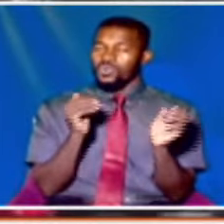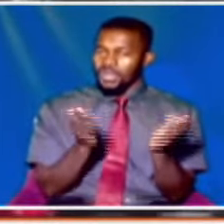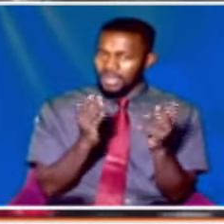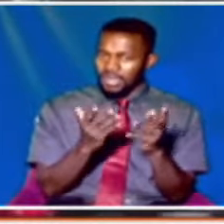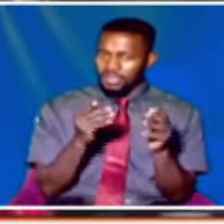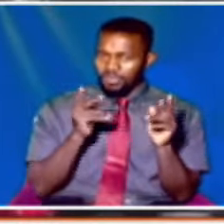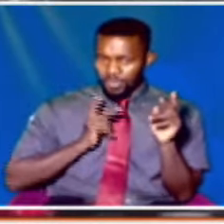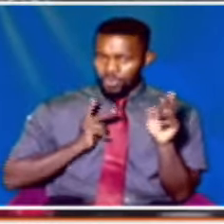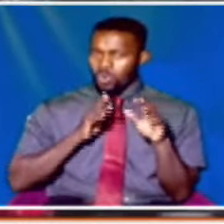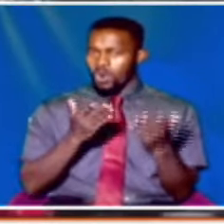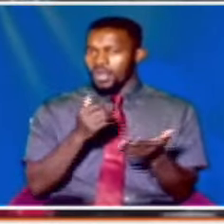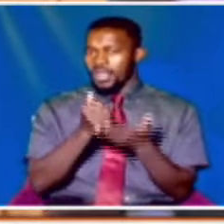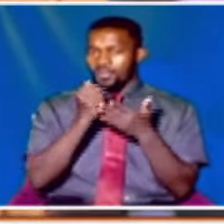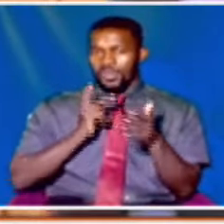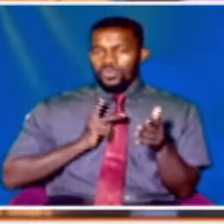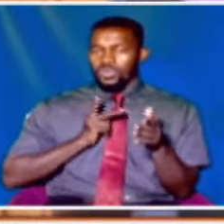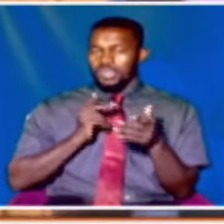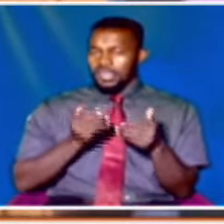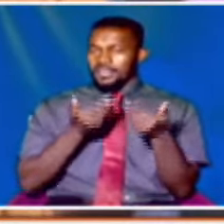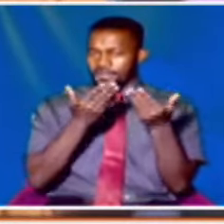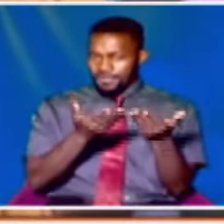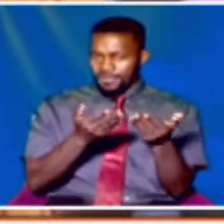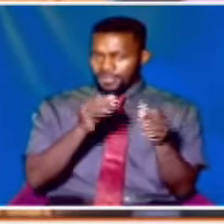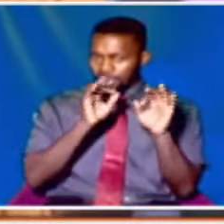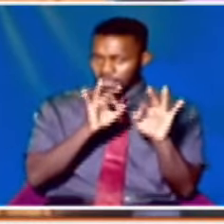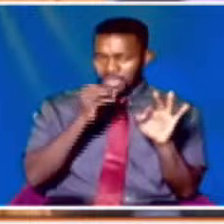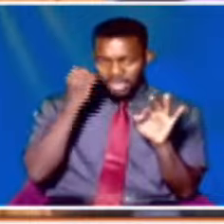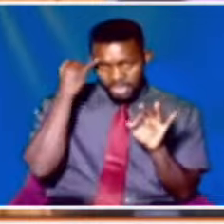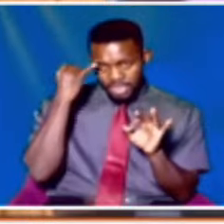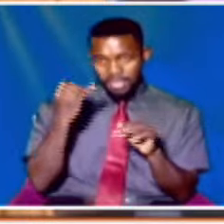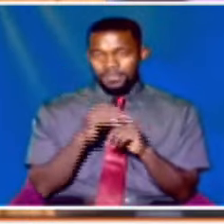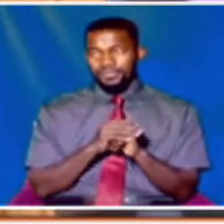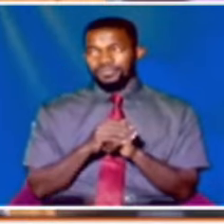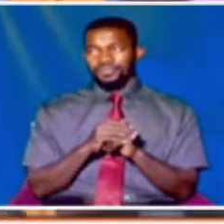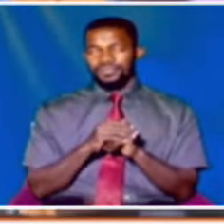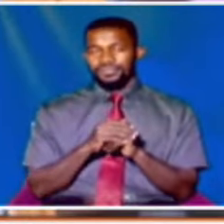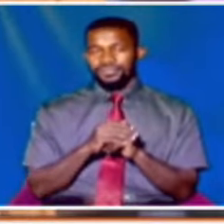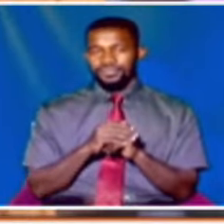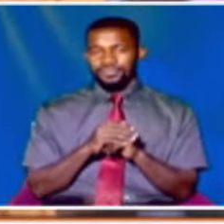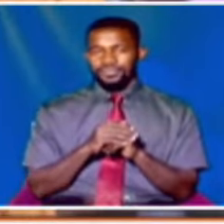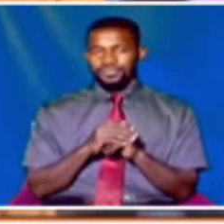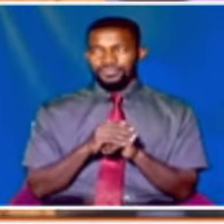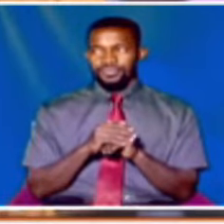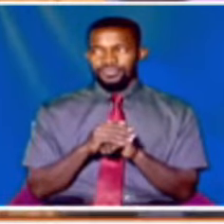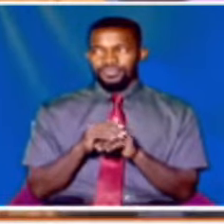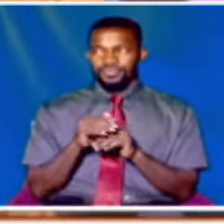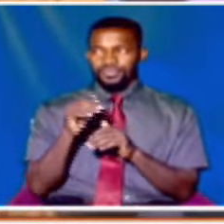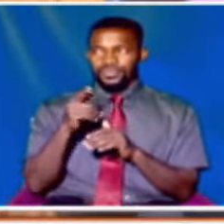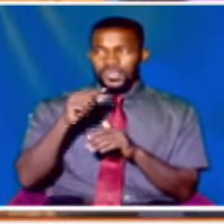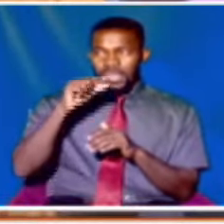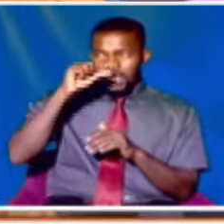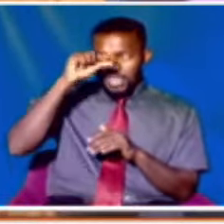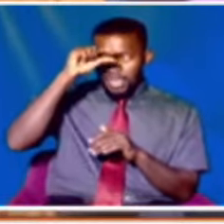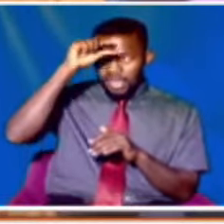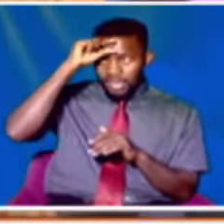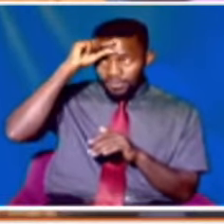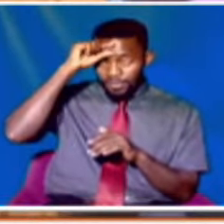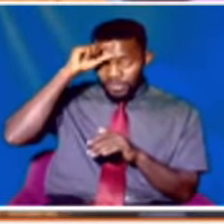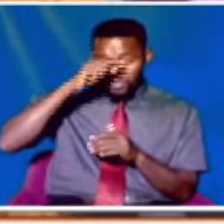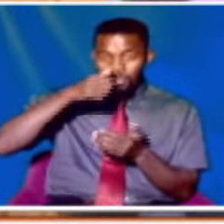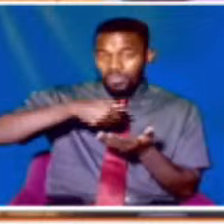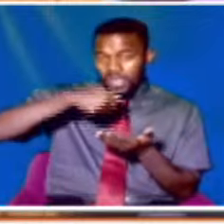people behind ideas. Ikakua established a committee called Intergovernmental Budget